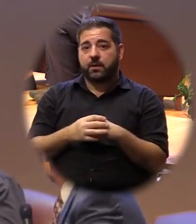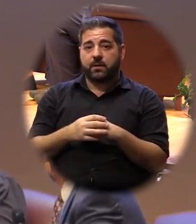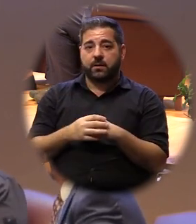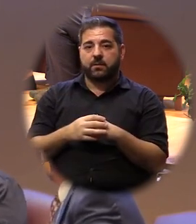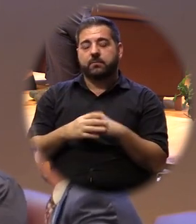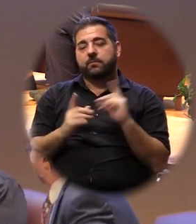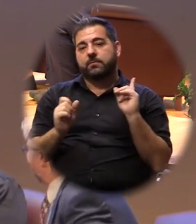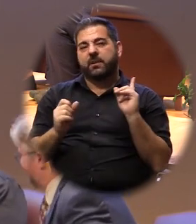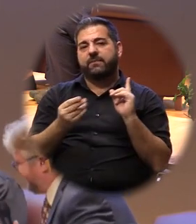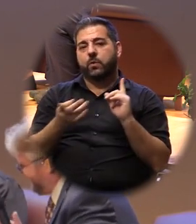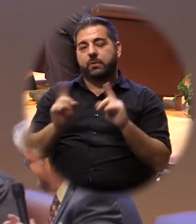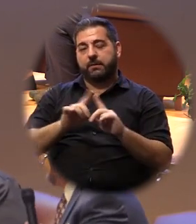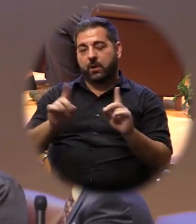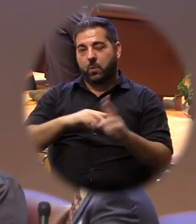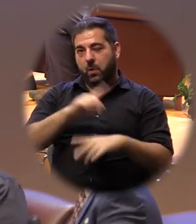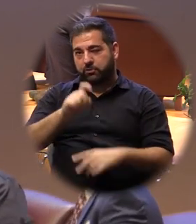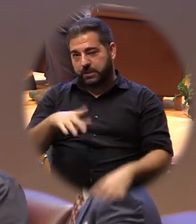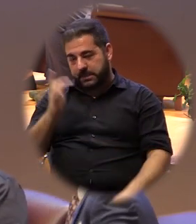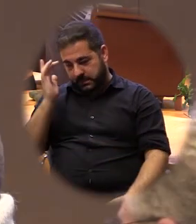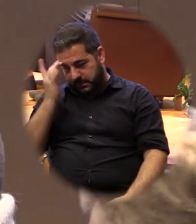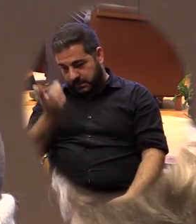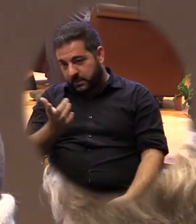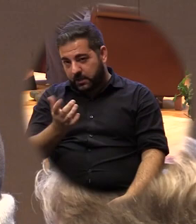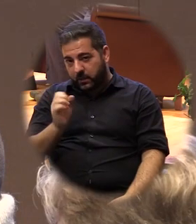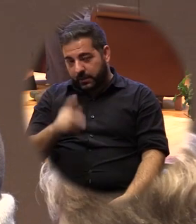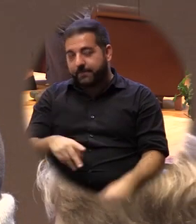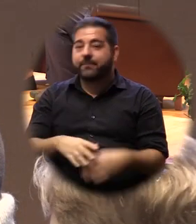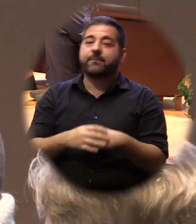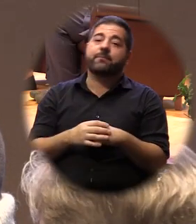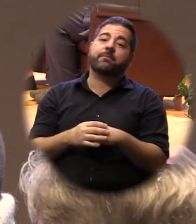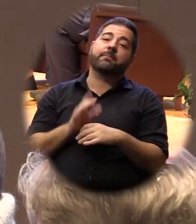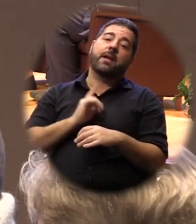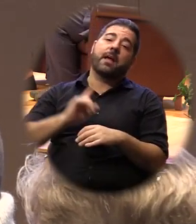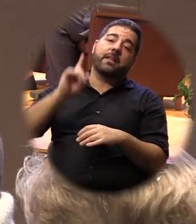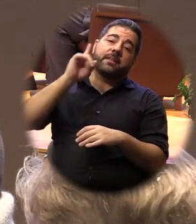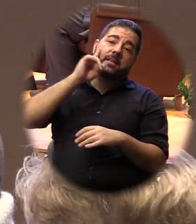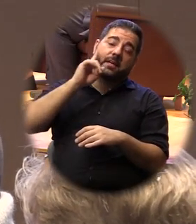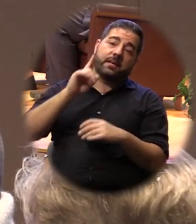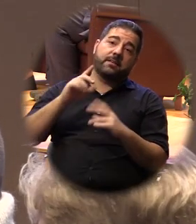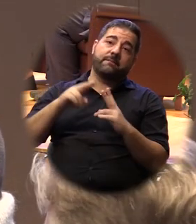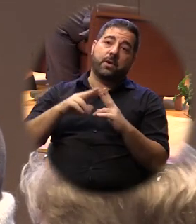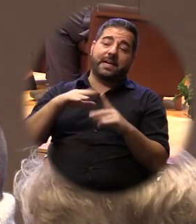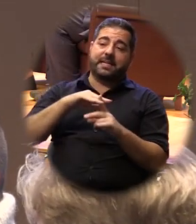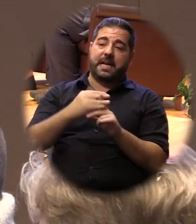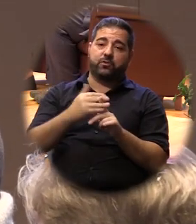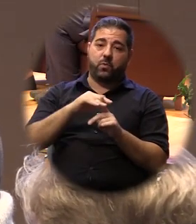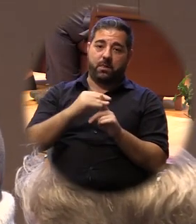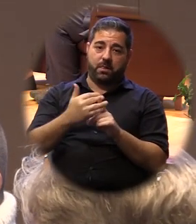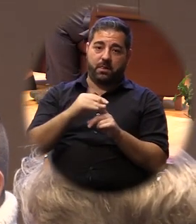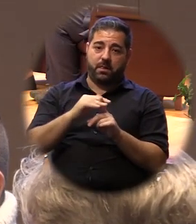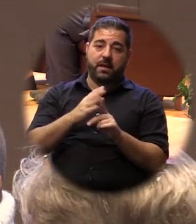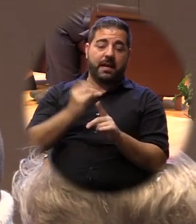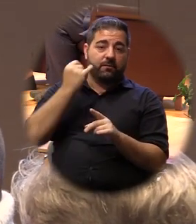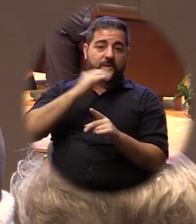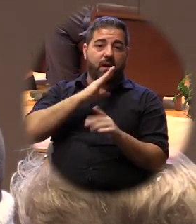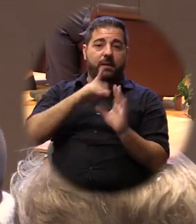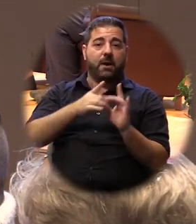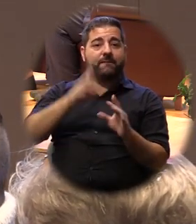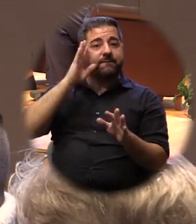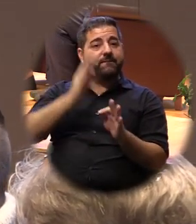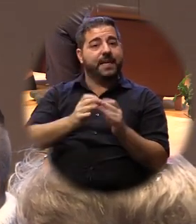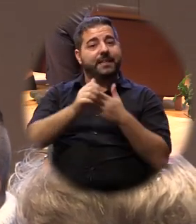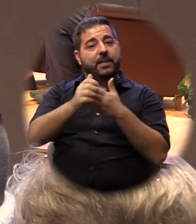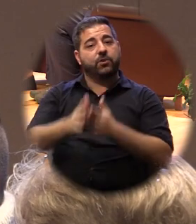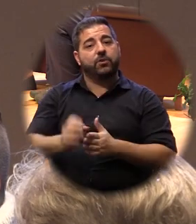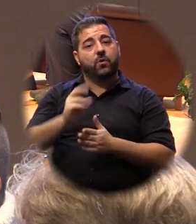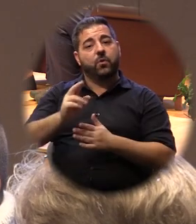are a couple of different questions in that question. I think it is so contextual. And so if we're talking about faith leaders or you're